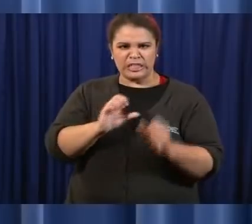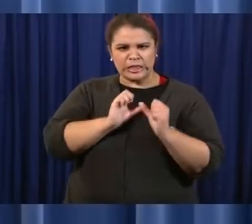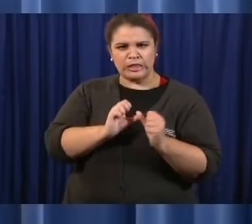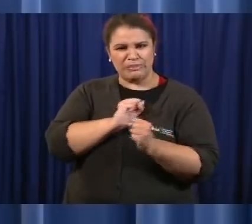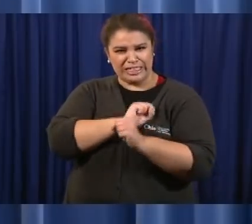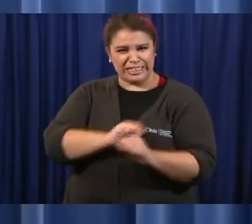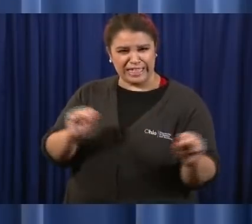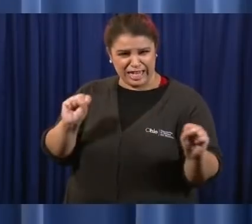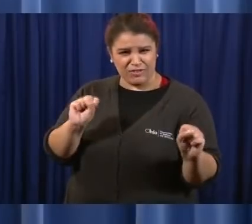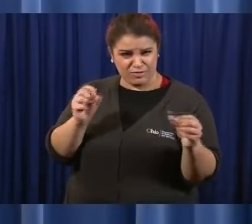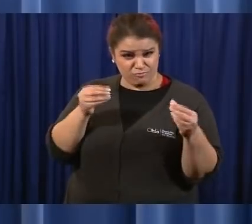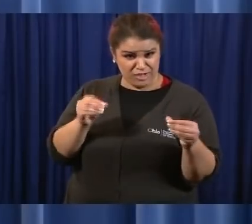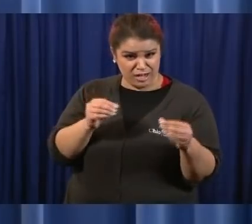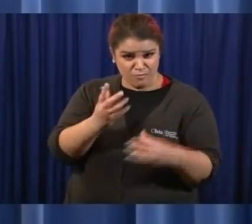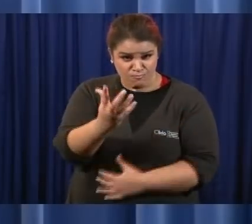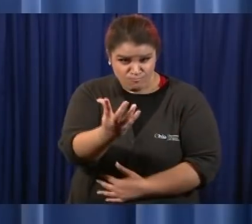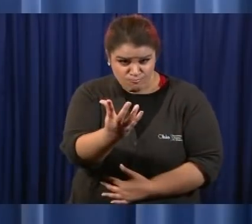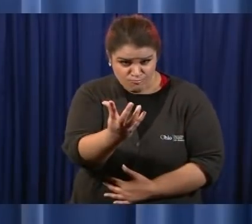Hey, Randy, I think that